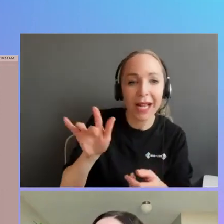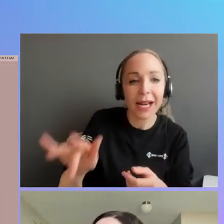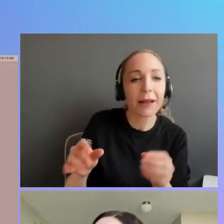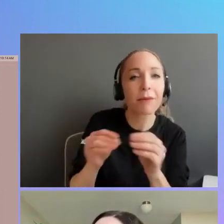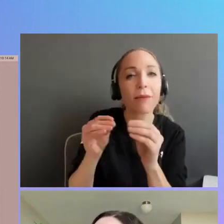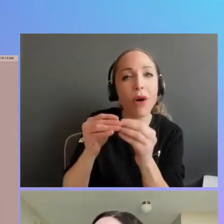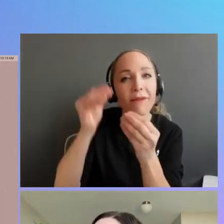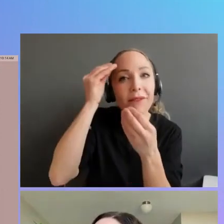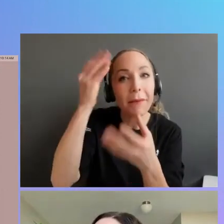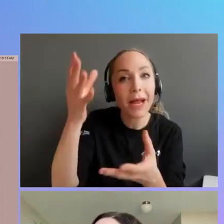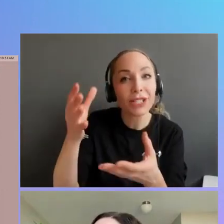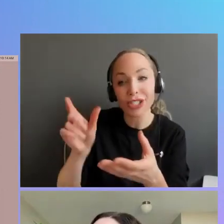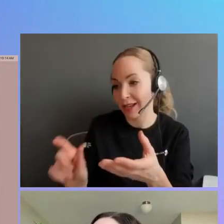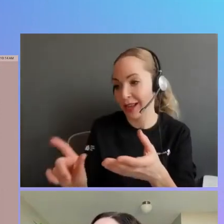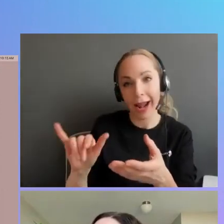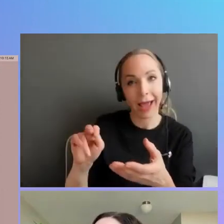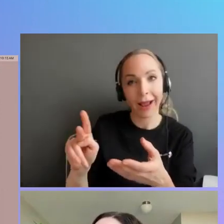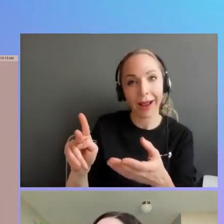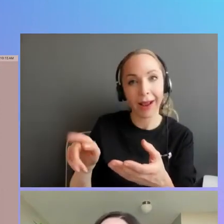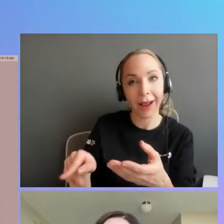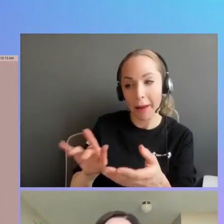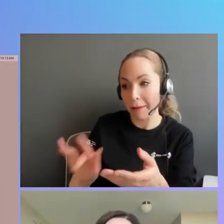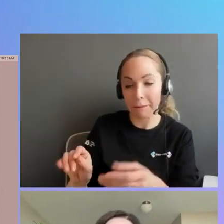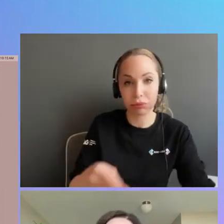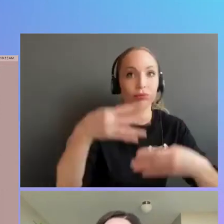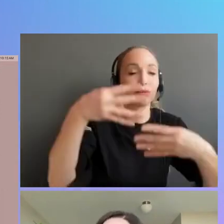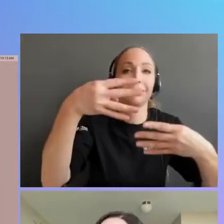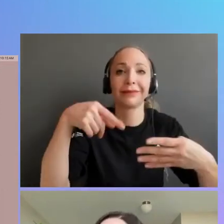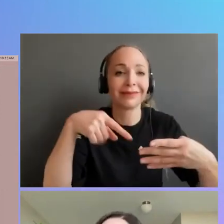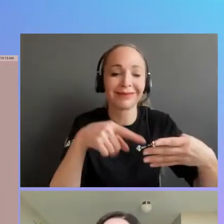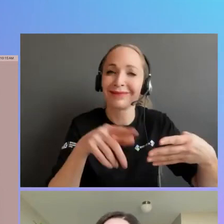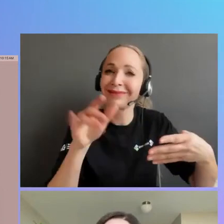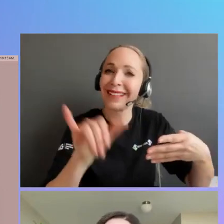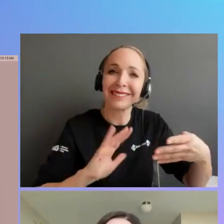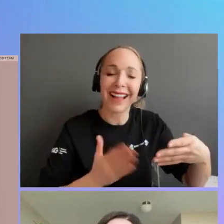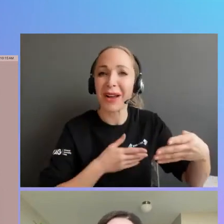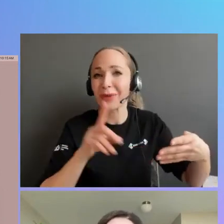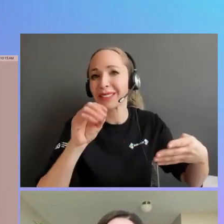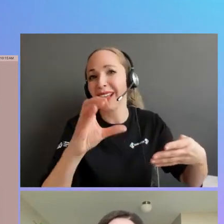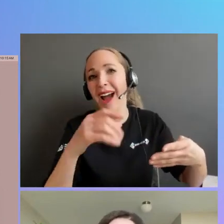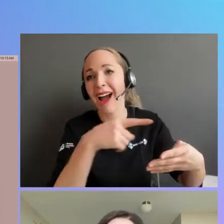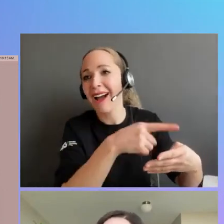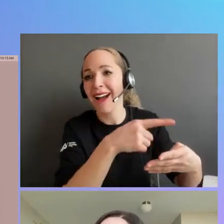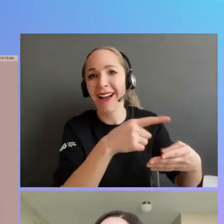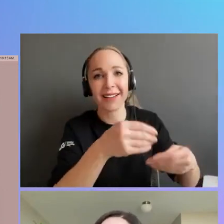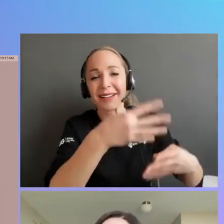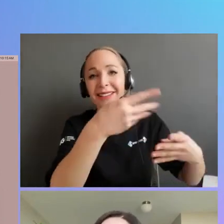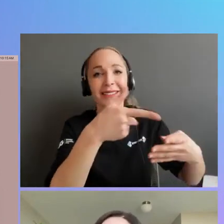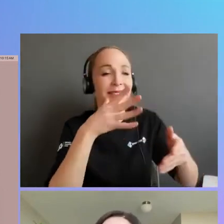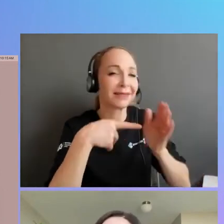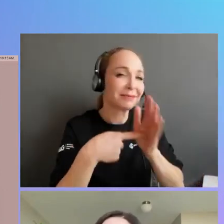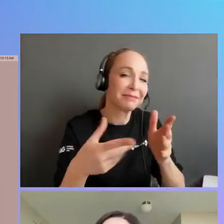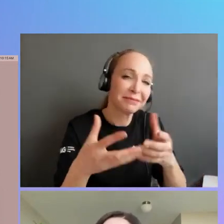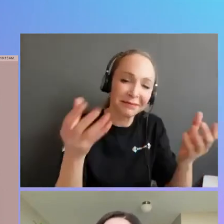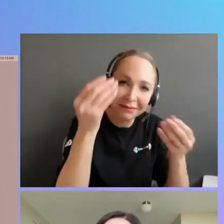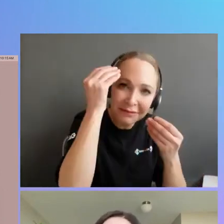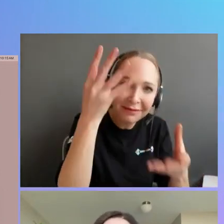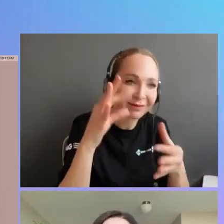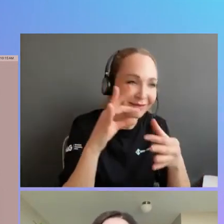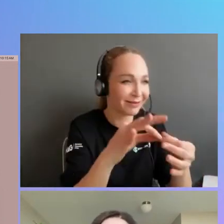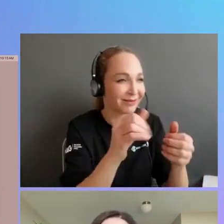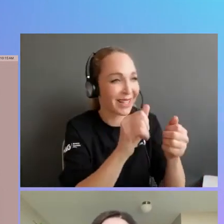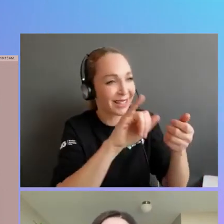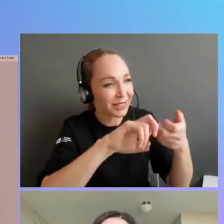on this issue link. And it takes you out to our docs site where you can find a lot of information about that issue, as well as find